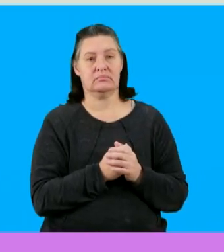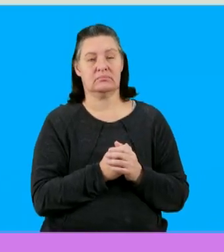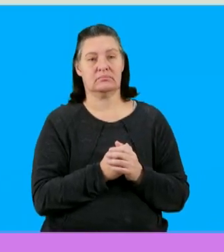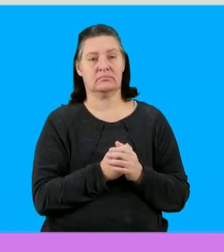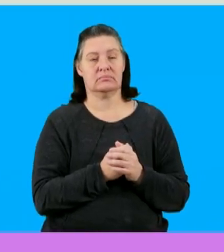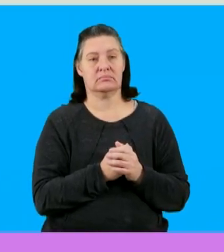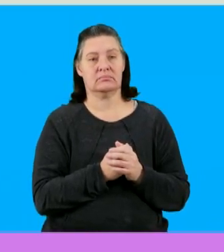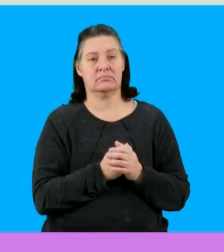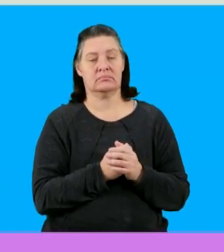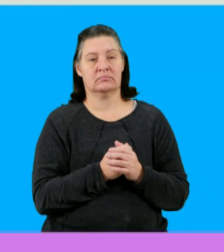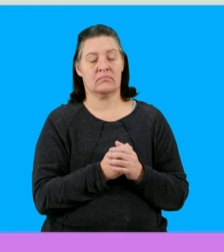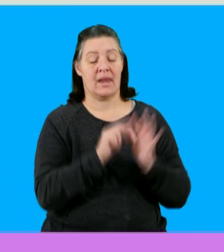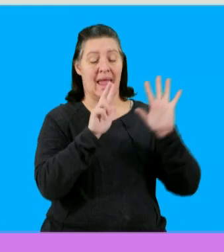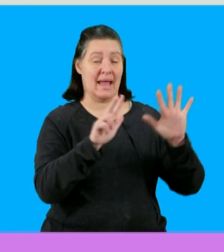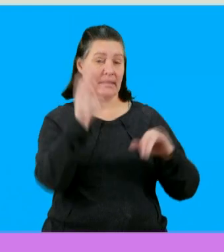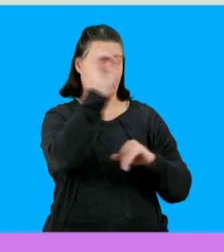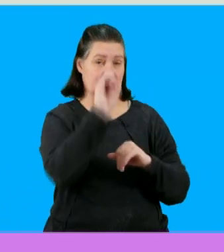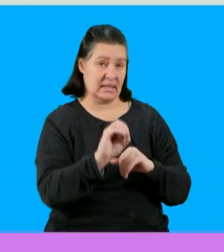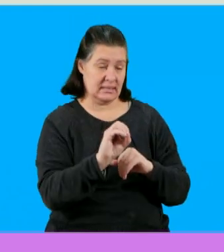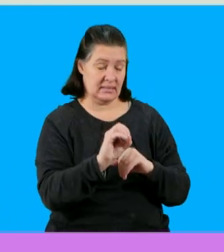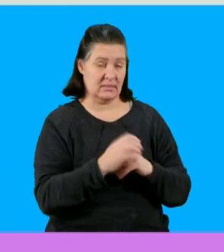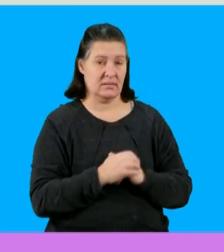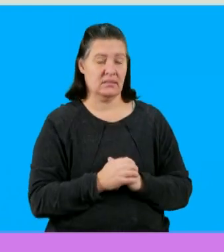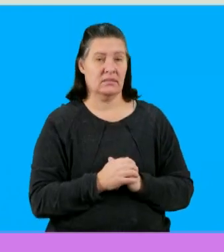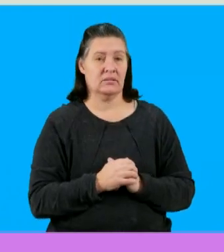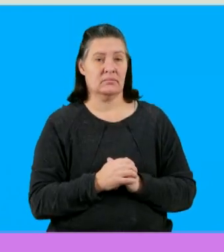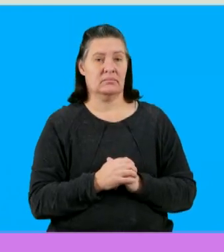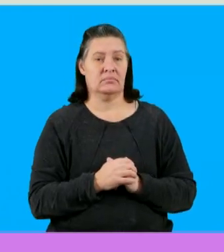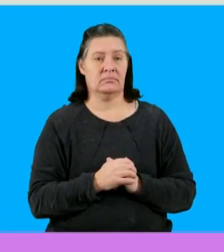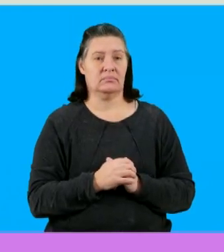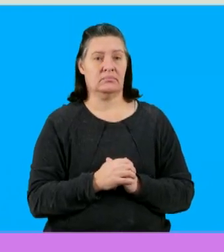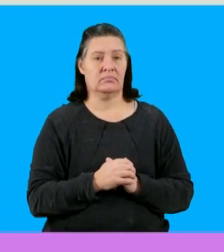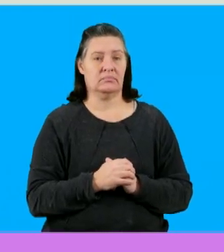So we indicated that the deposit is 8%